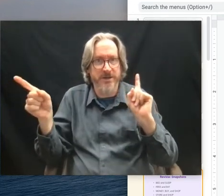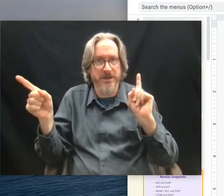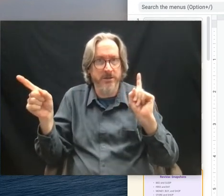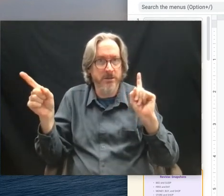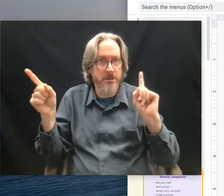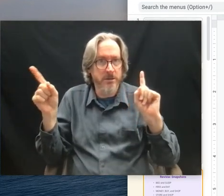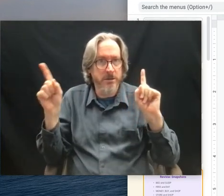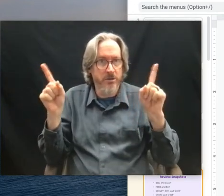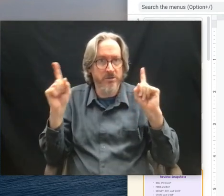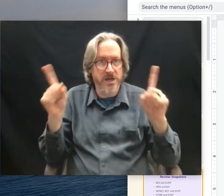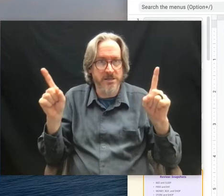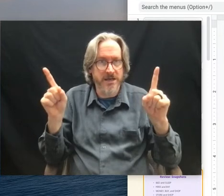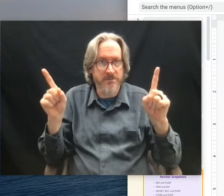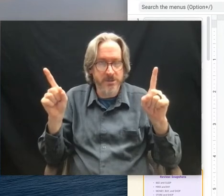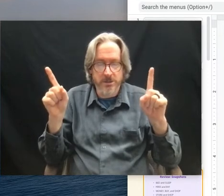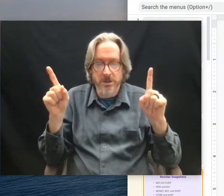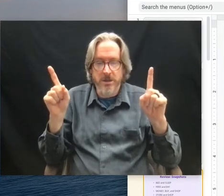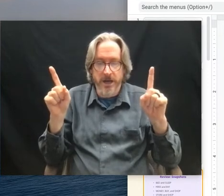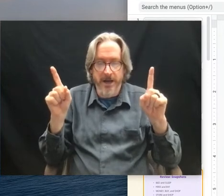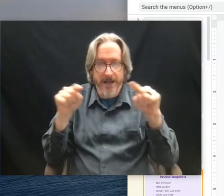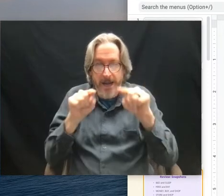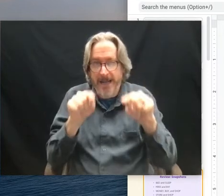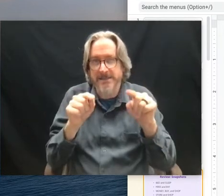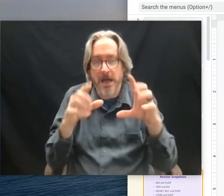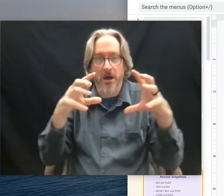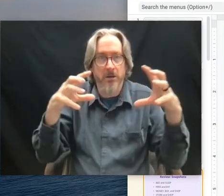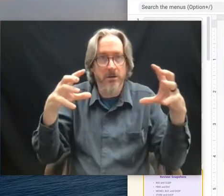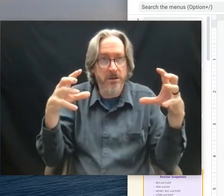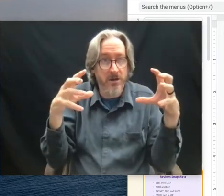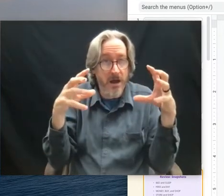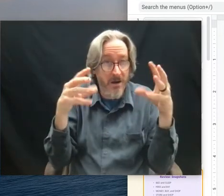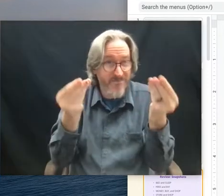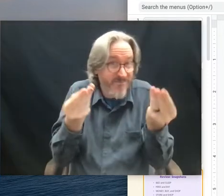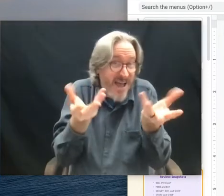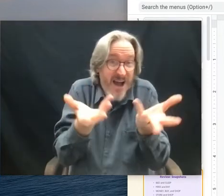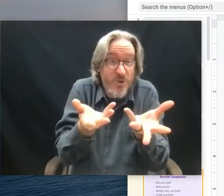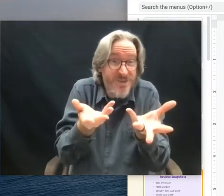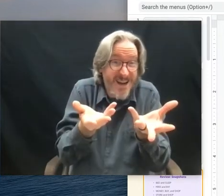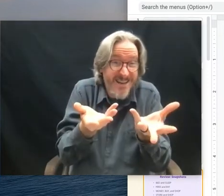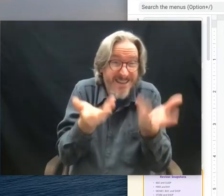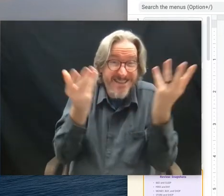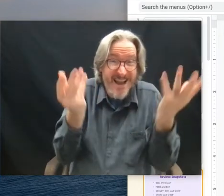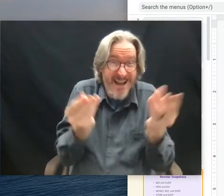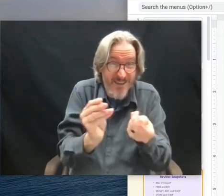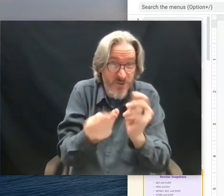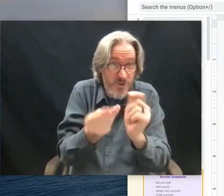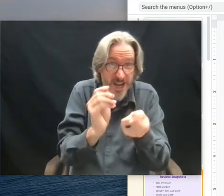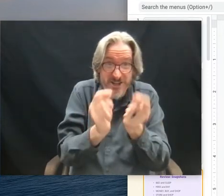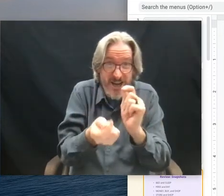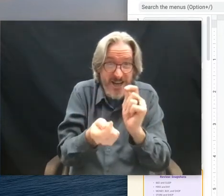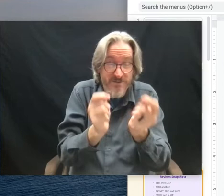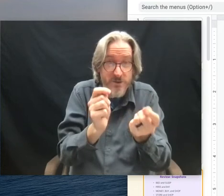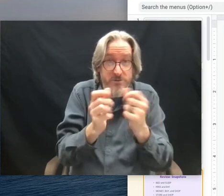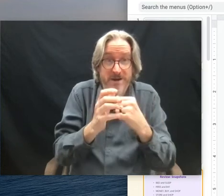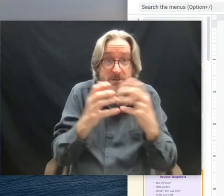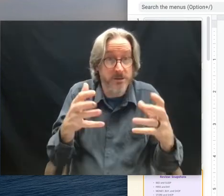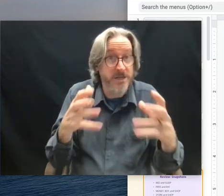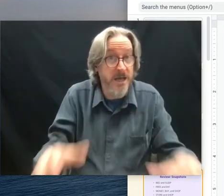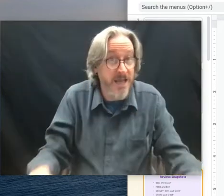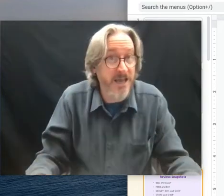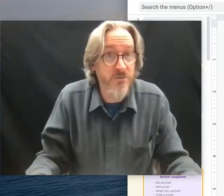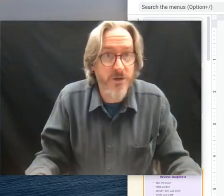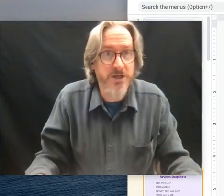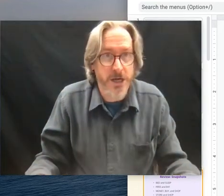difference between those concepts, in ASL, how you sign it, if you change any of those